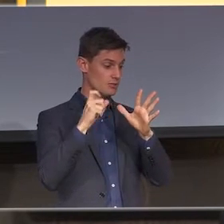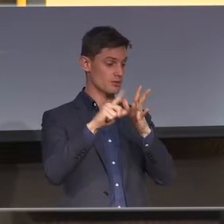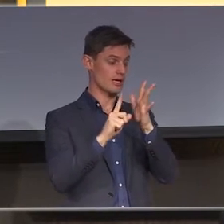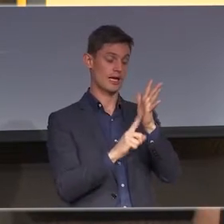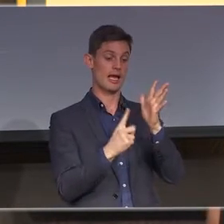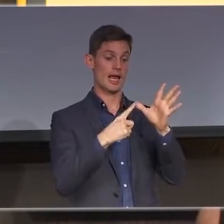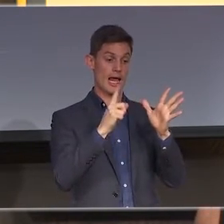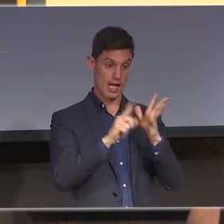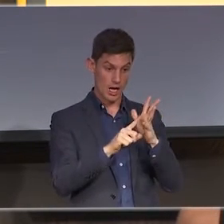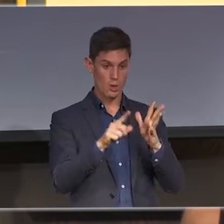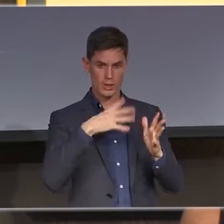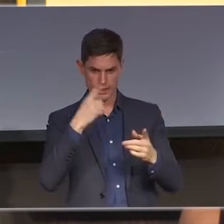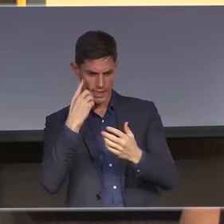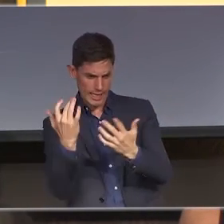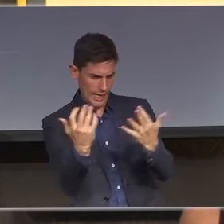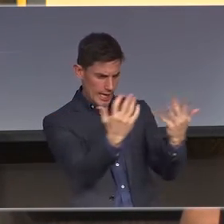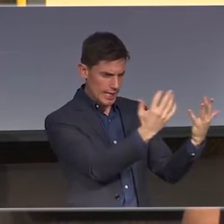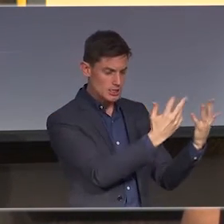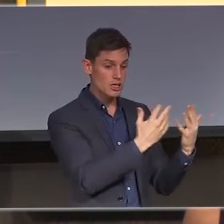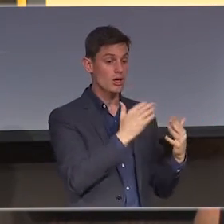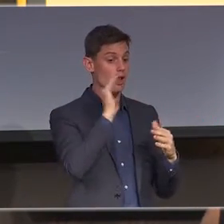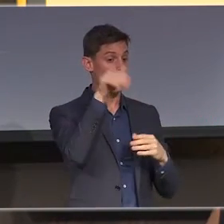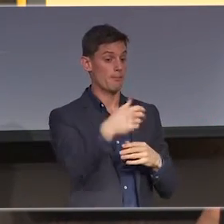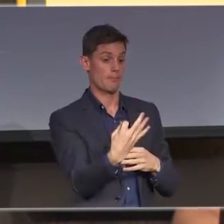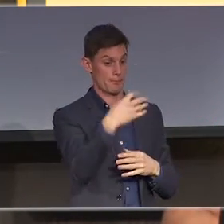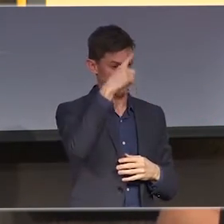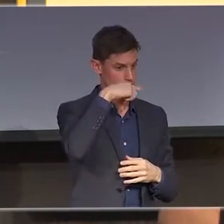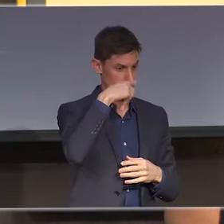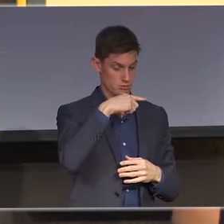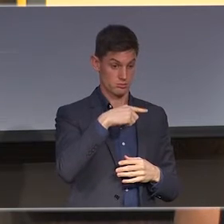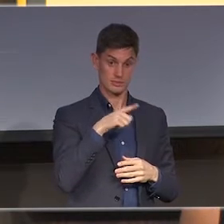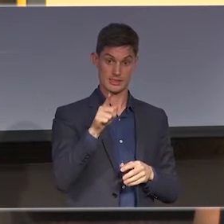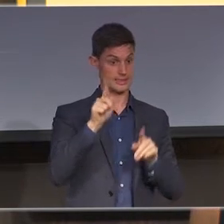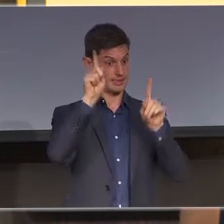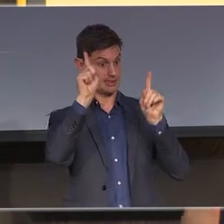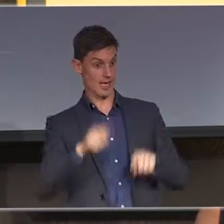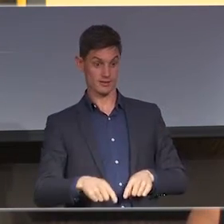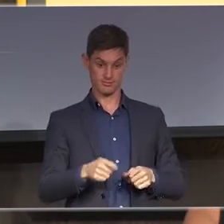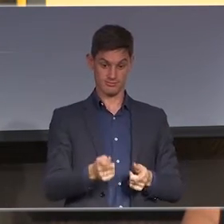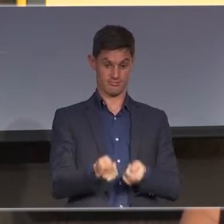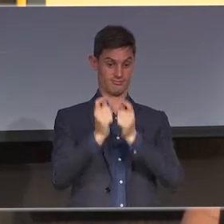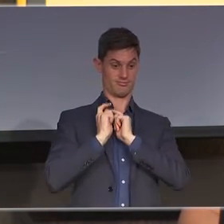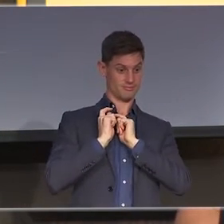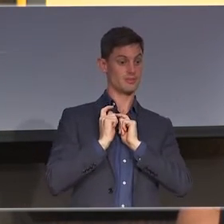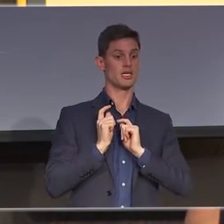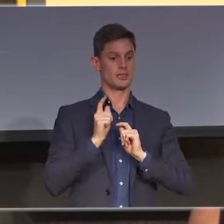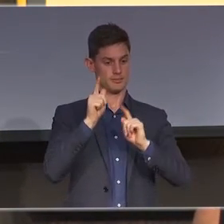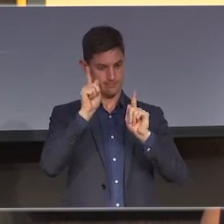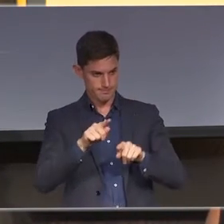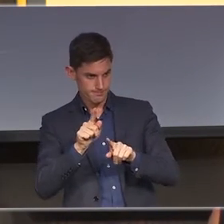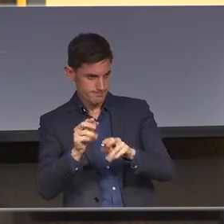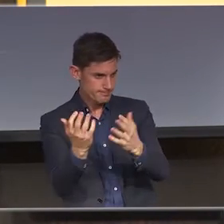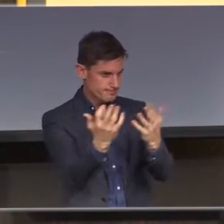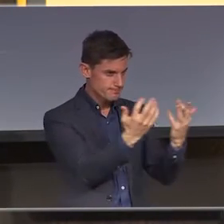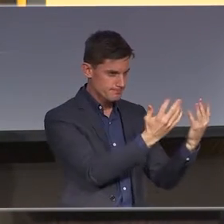priority of counting how many homeless people there were in her city. Basically, day one of being in office, she went and made a point of counting the homeless